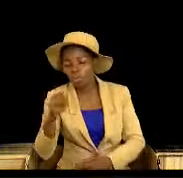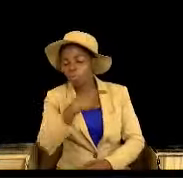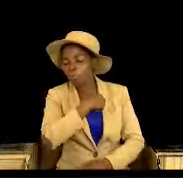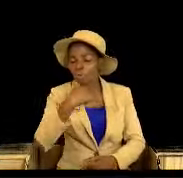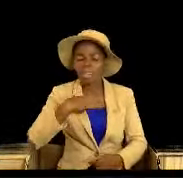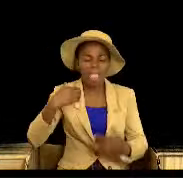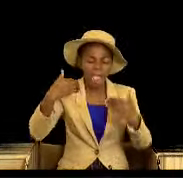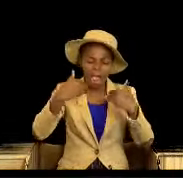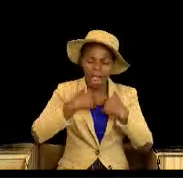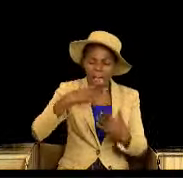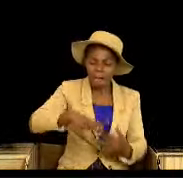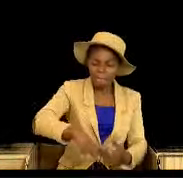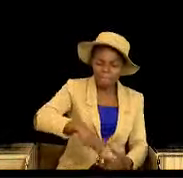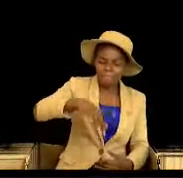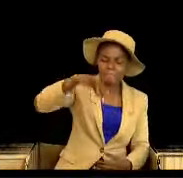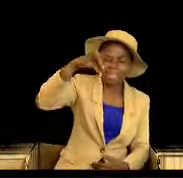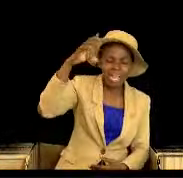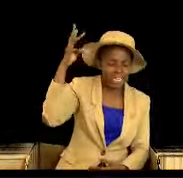found